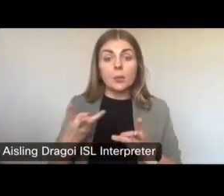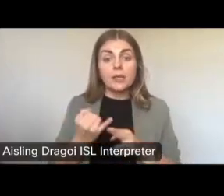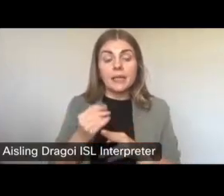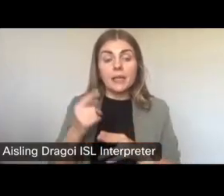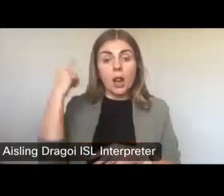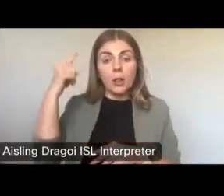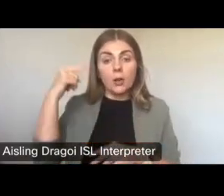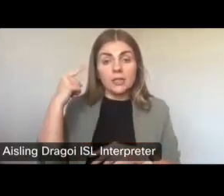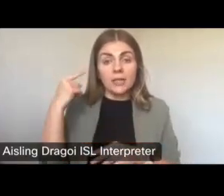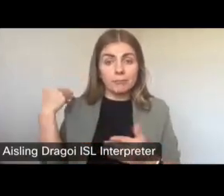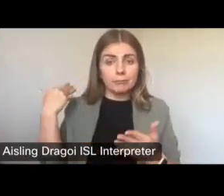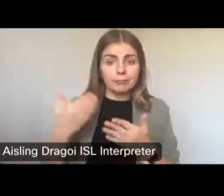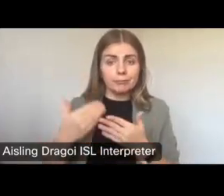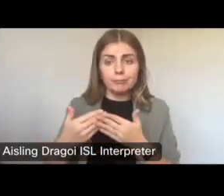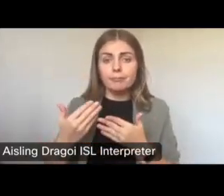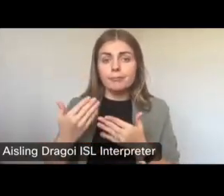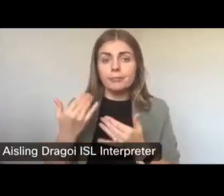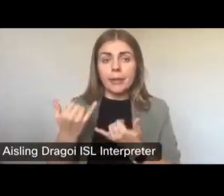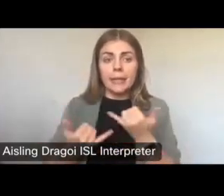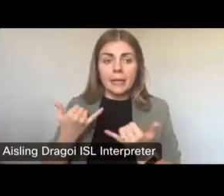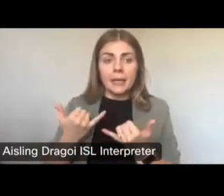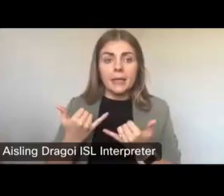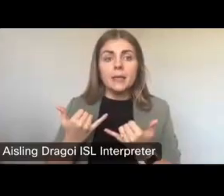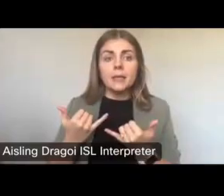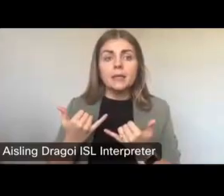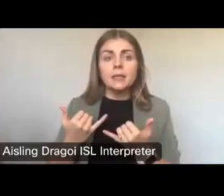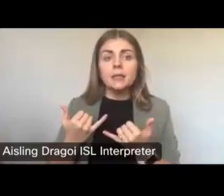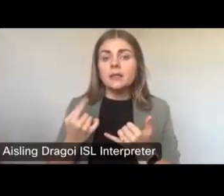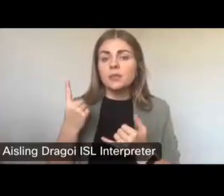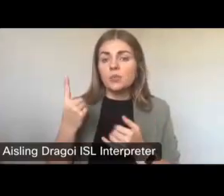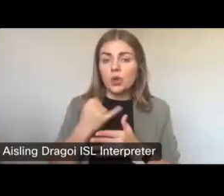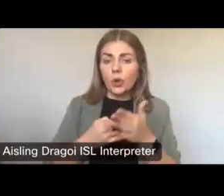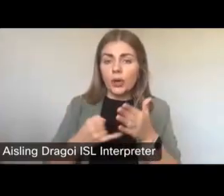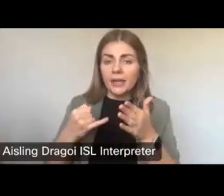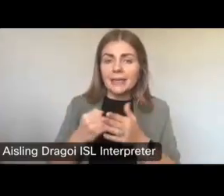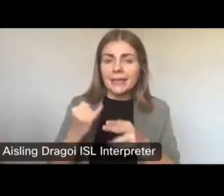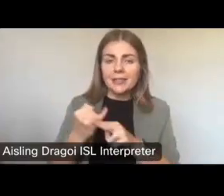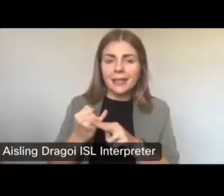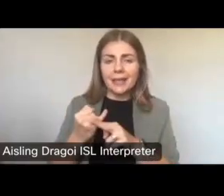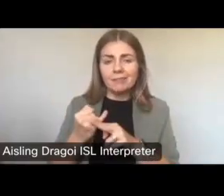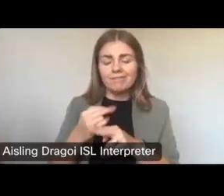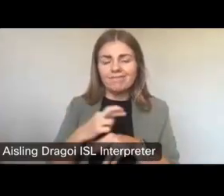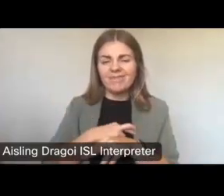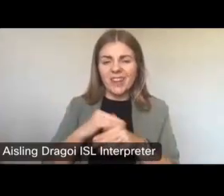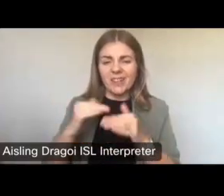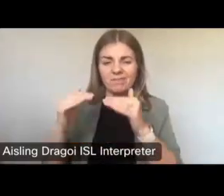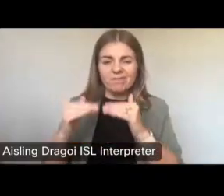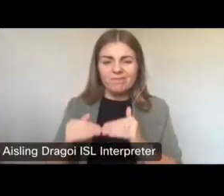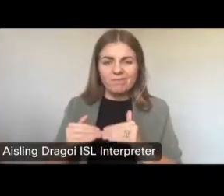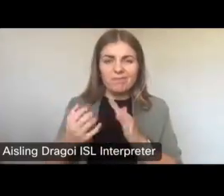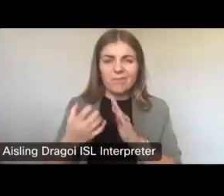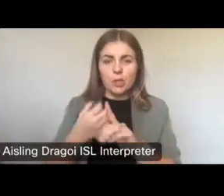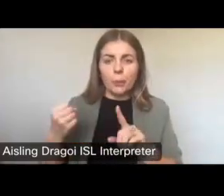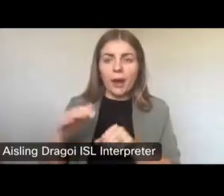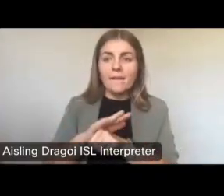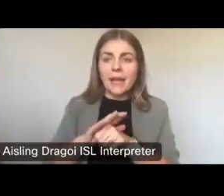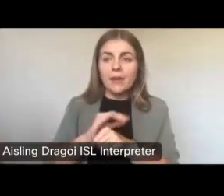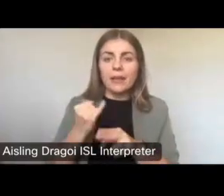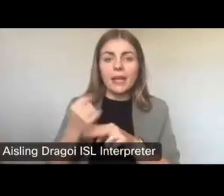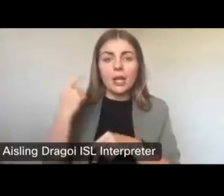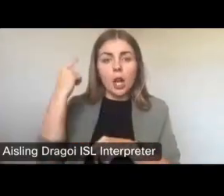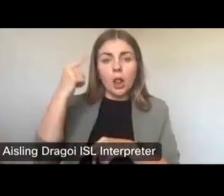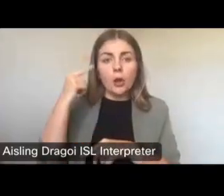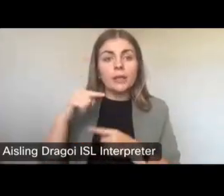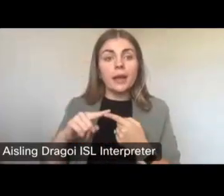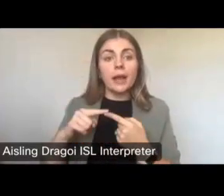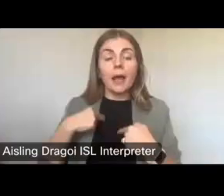one of the trusts that was in a deprived area in Camberwell in London. And certainly we always, I looked at the